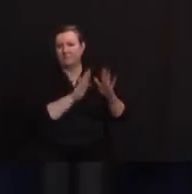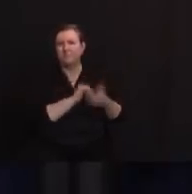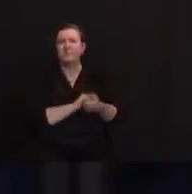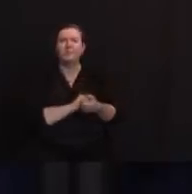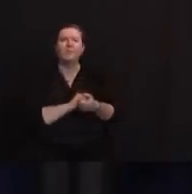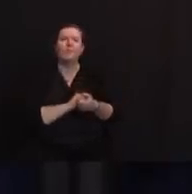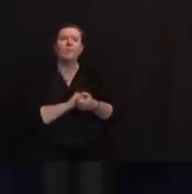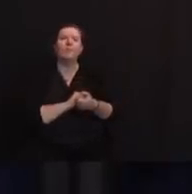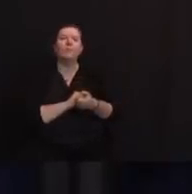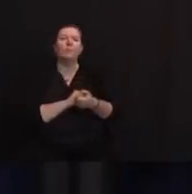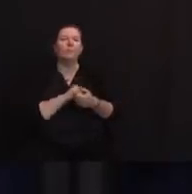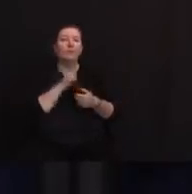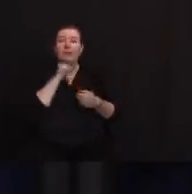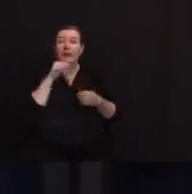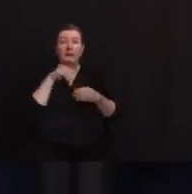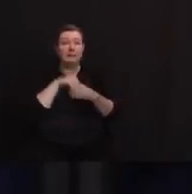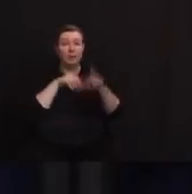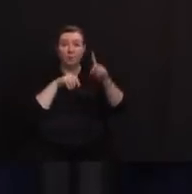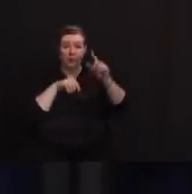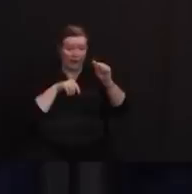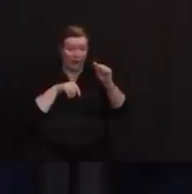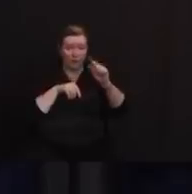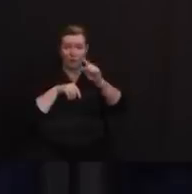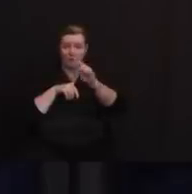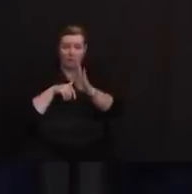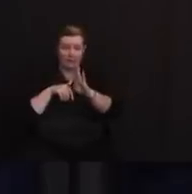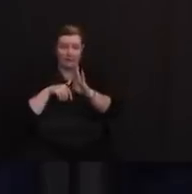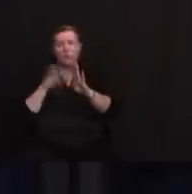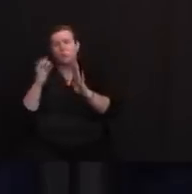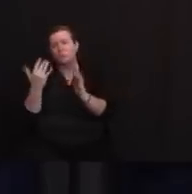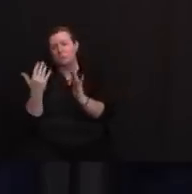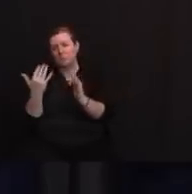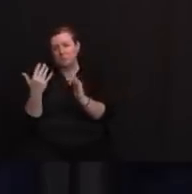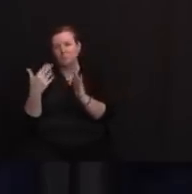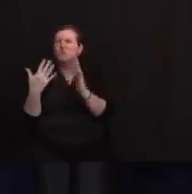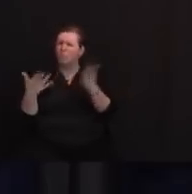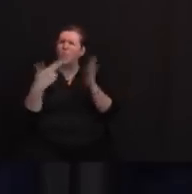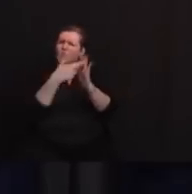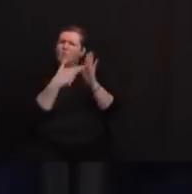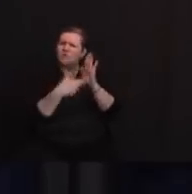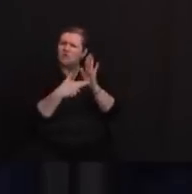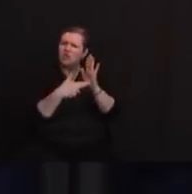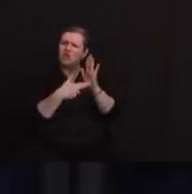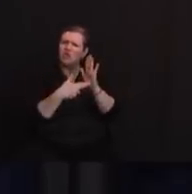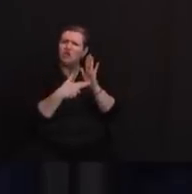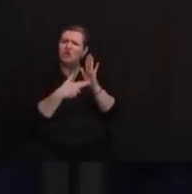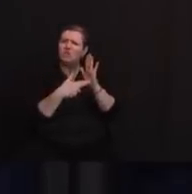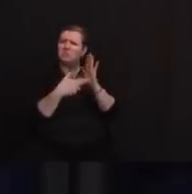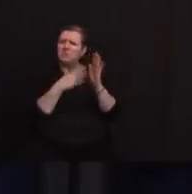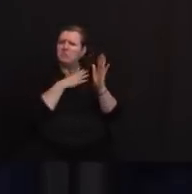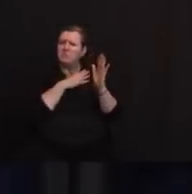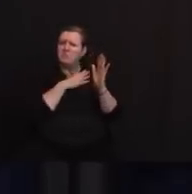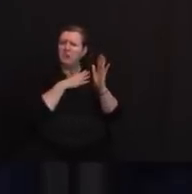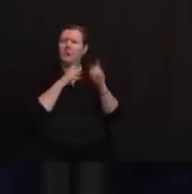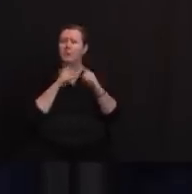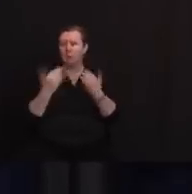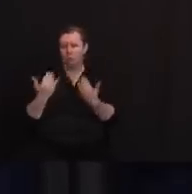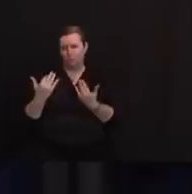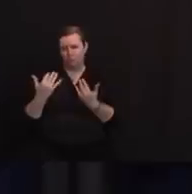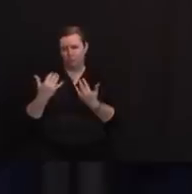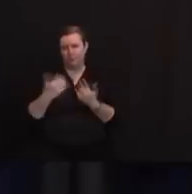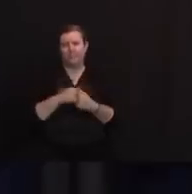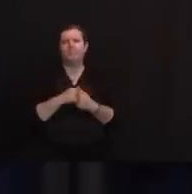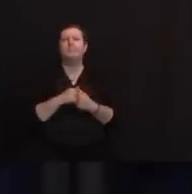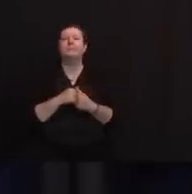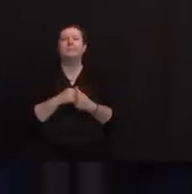are pre-registered for openings, they will not only be able to receive, to register, they will be able to receive